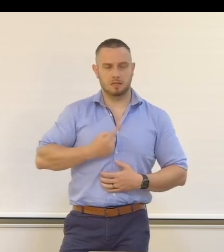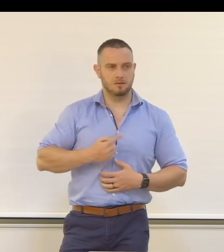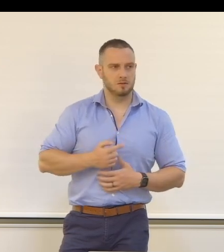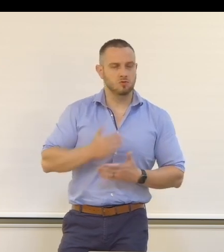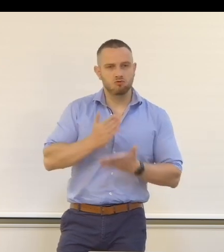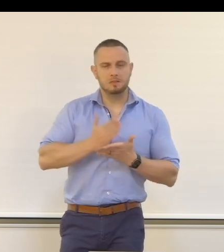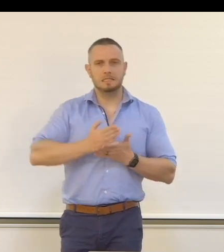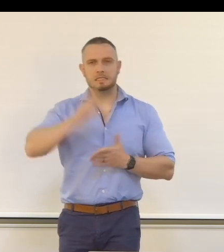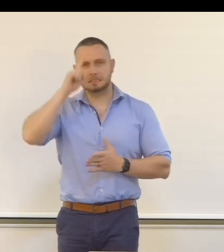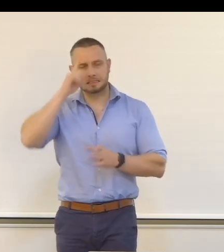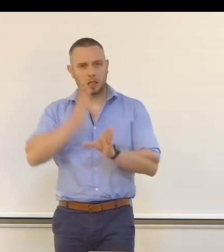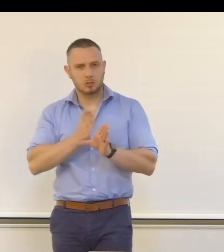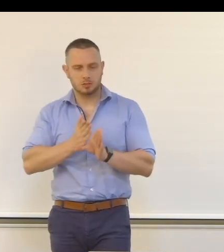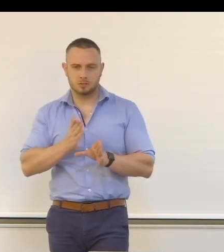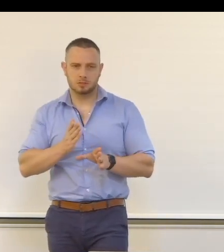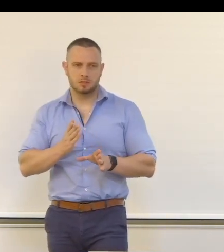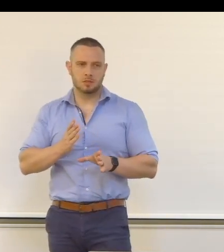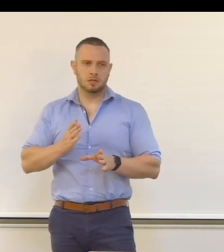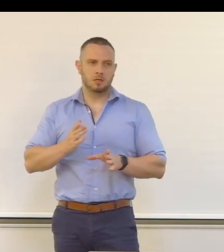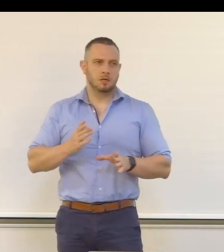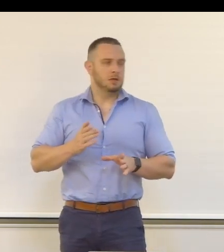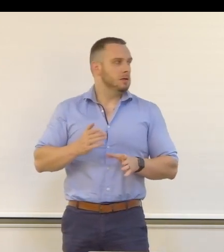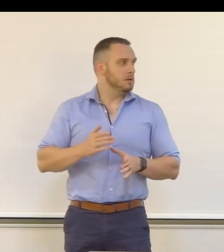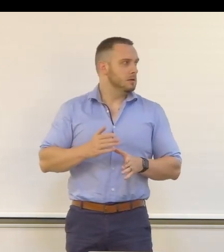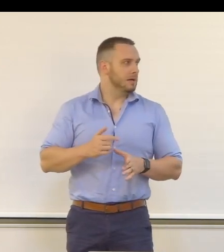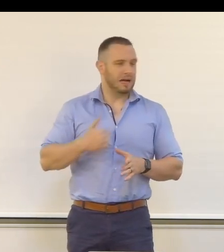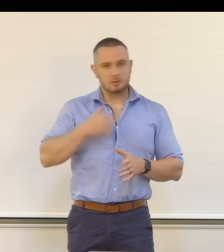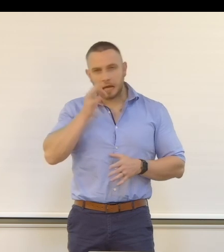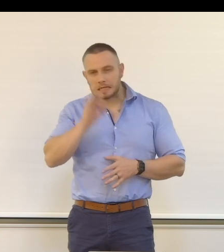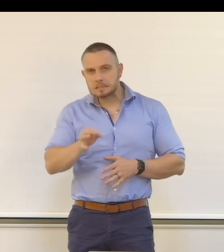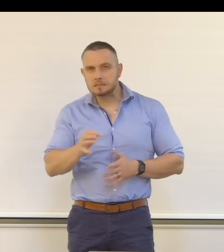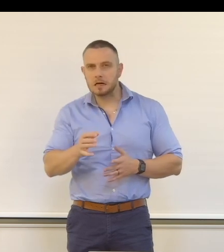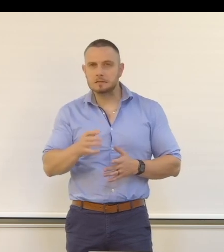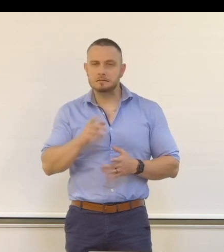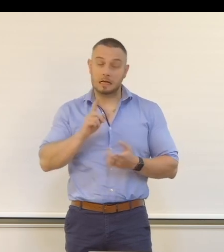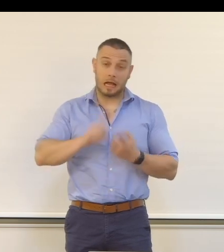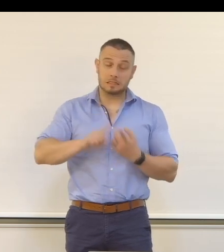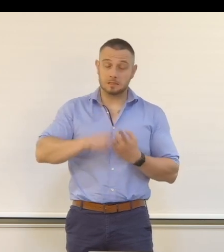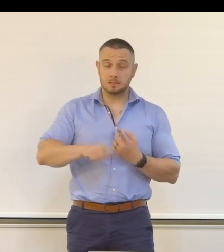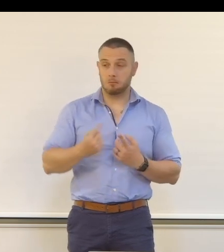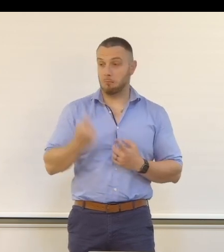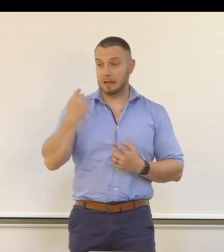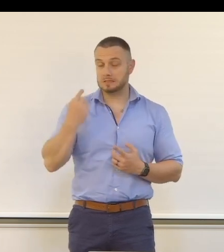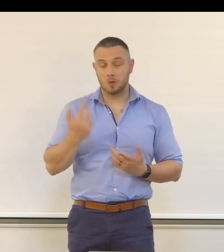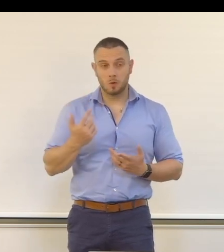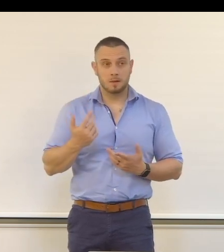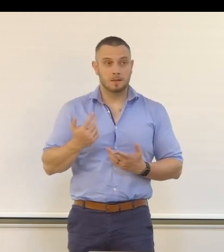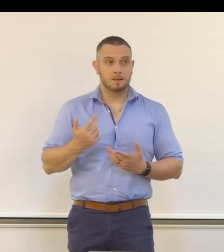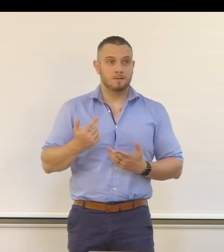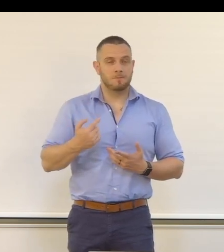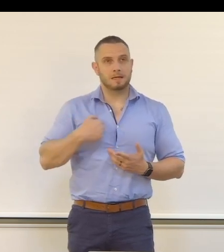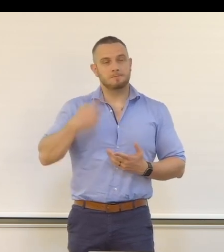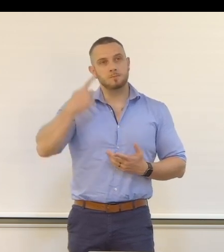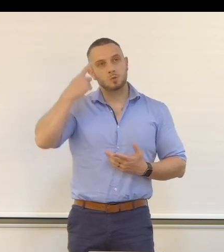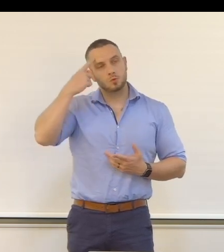this psychological interview, I was asked these same kind of questions. I already answered them in the past, so it came, I assume,